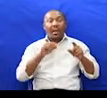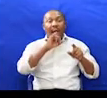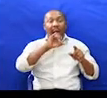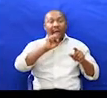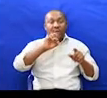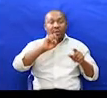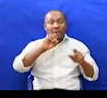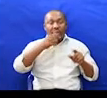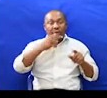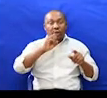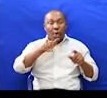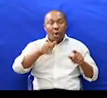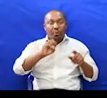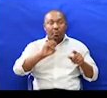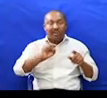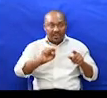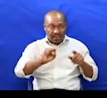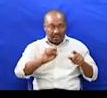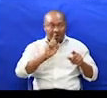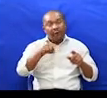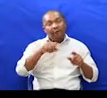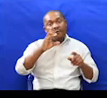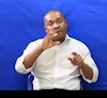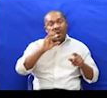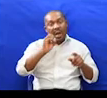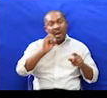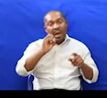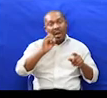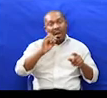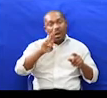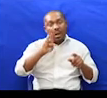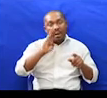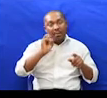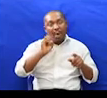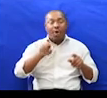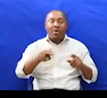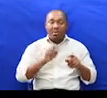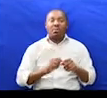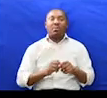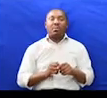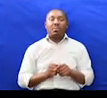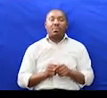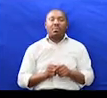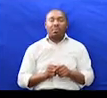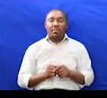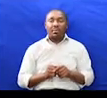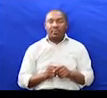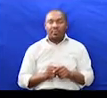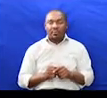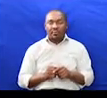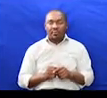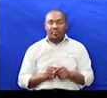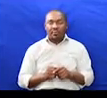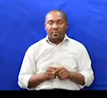of carbon. Very good. These are the isotopes of carbon. And another